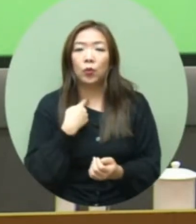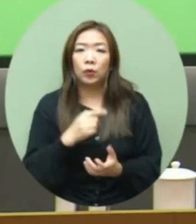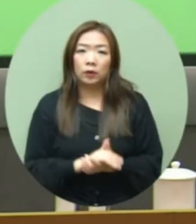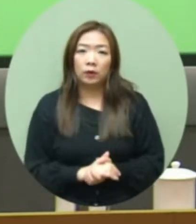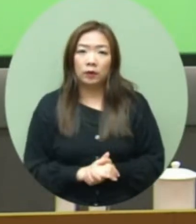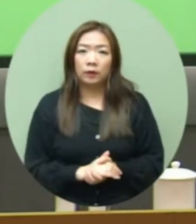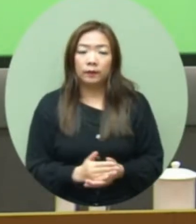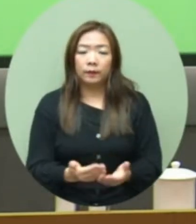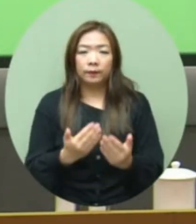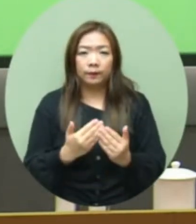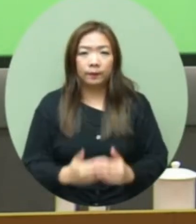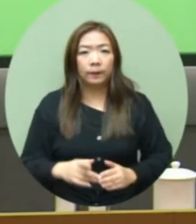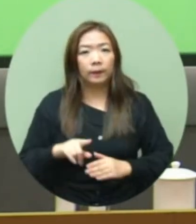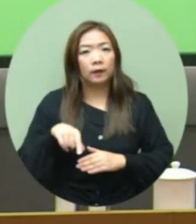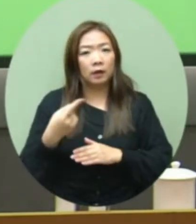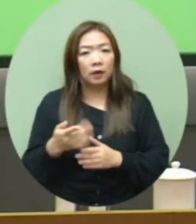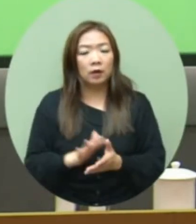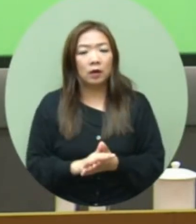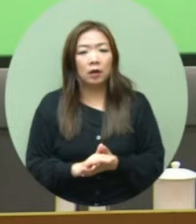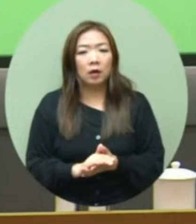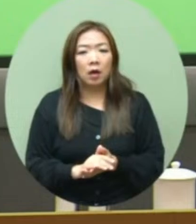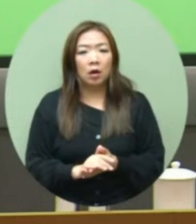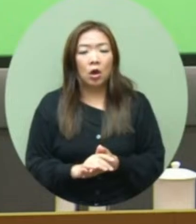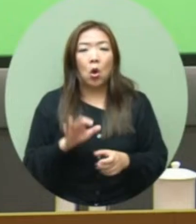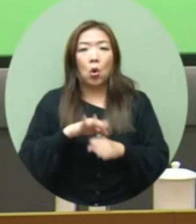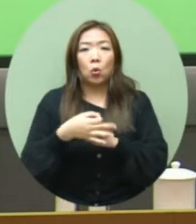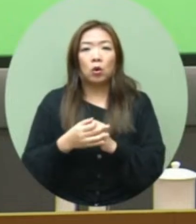the work will cover a wide range of areas.